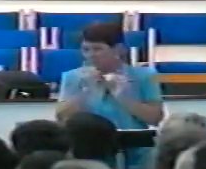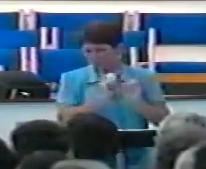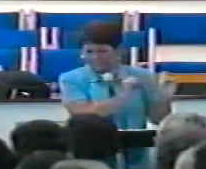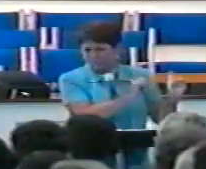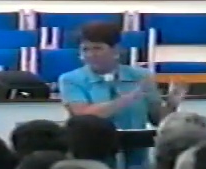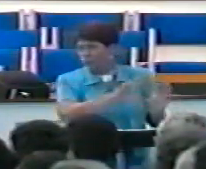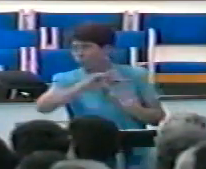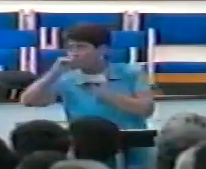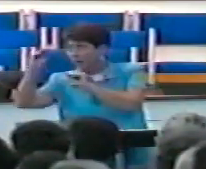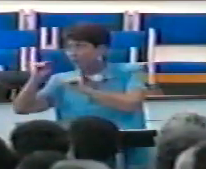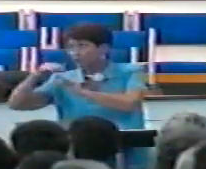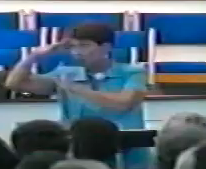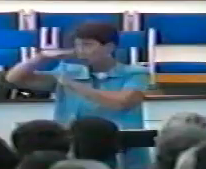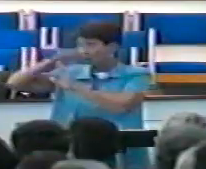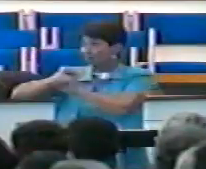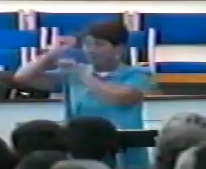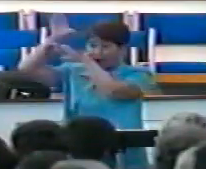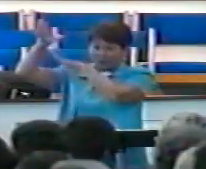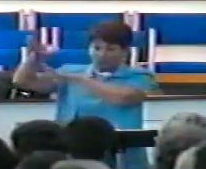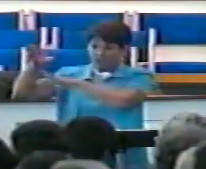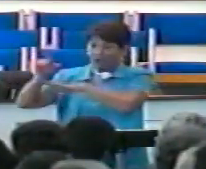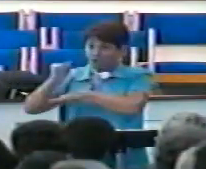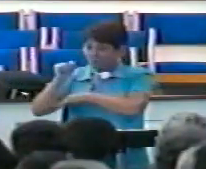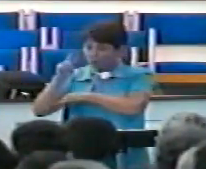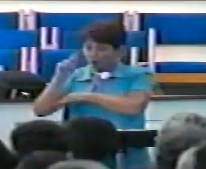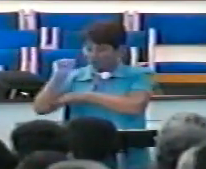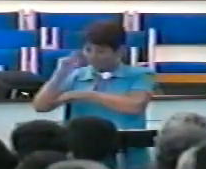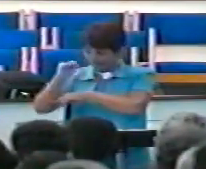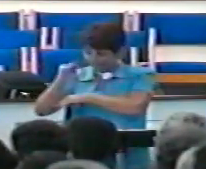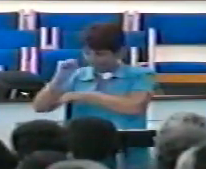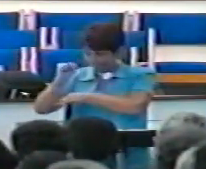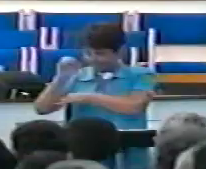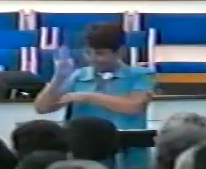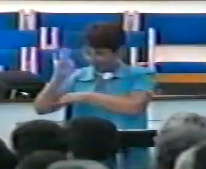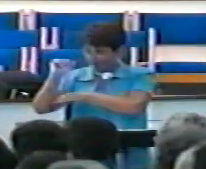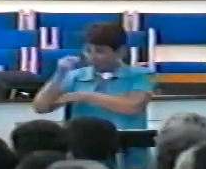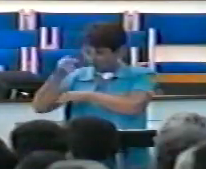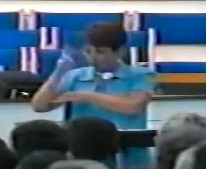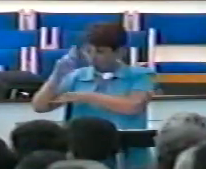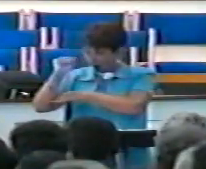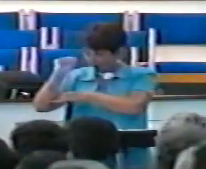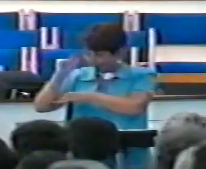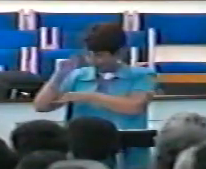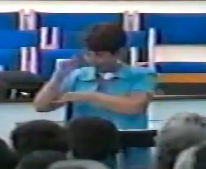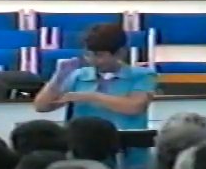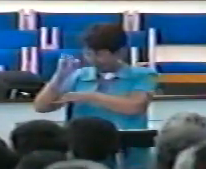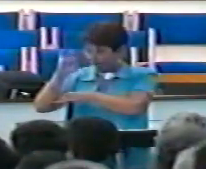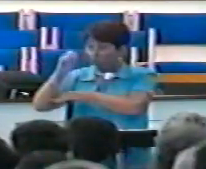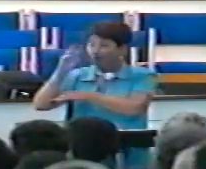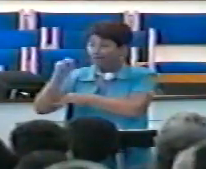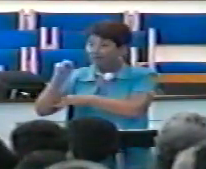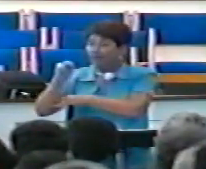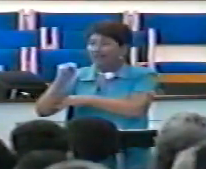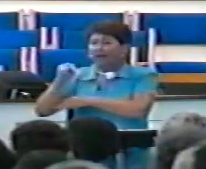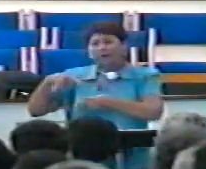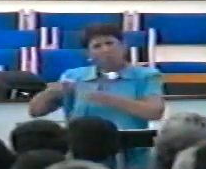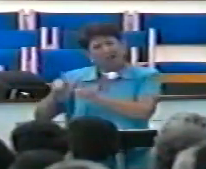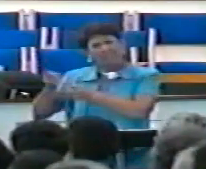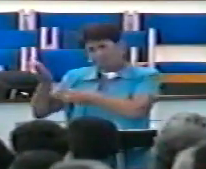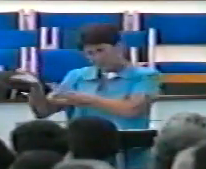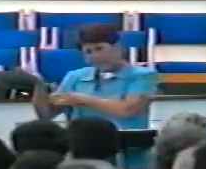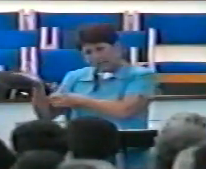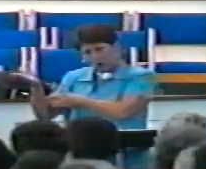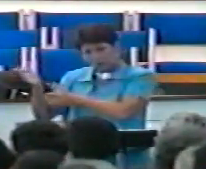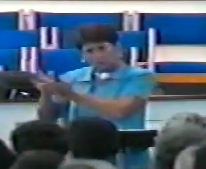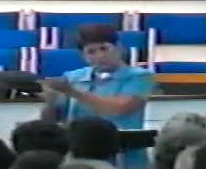of Transfiguration, there was a man that brought his son to the disciples. And this son, we